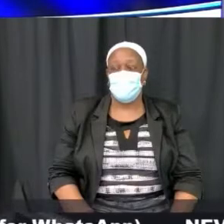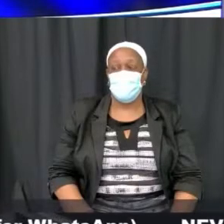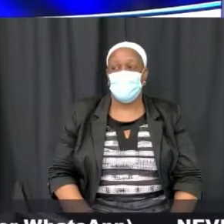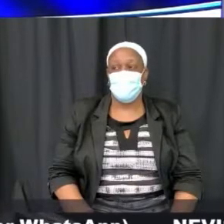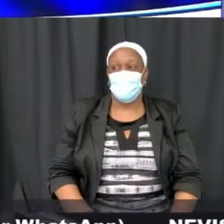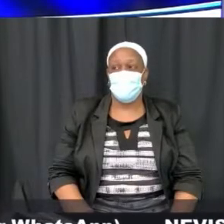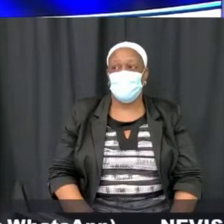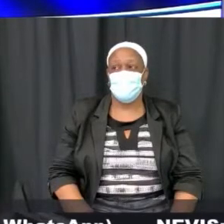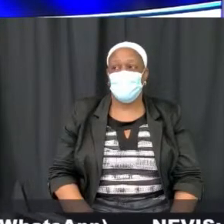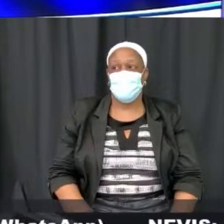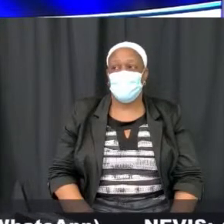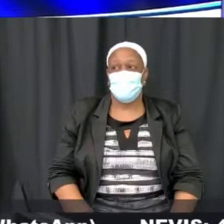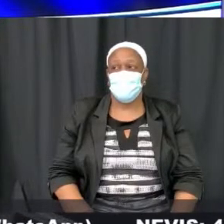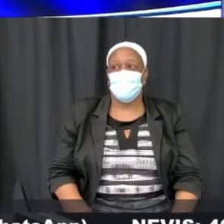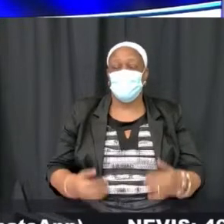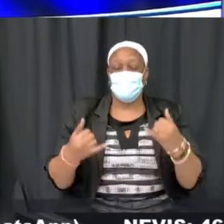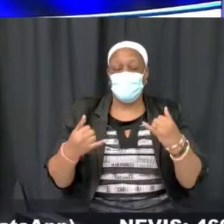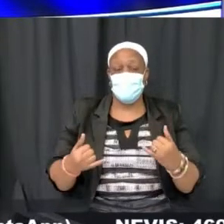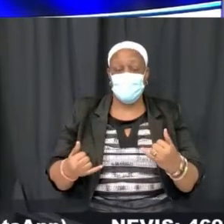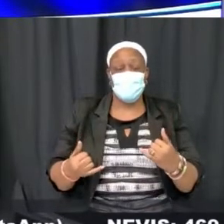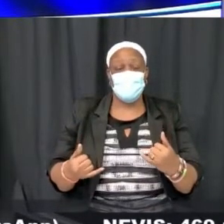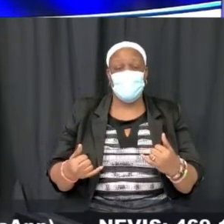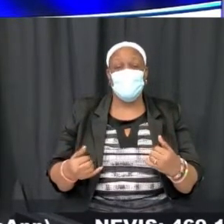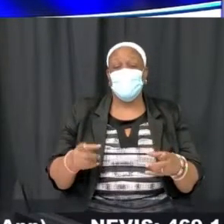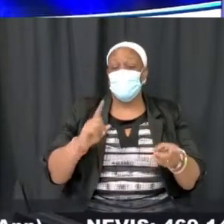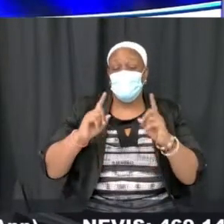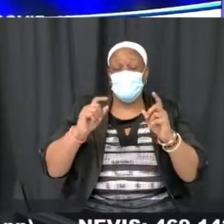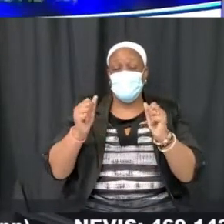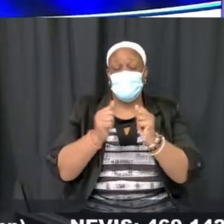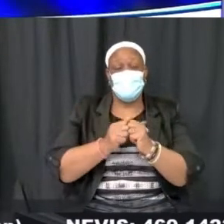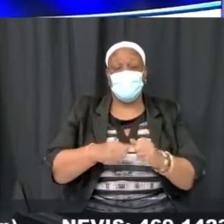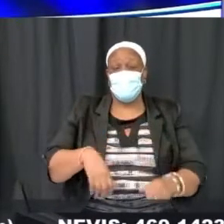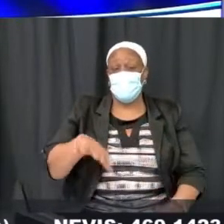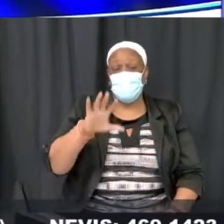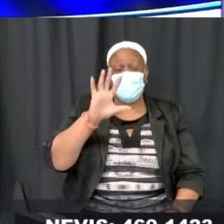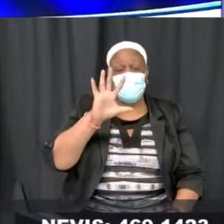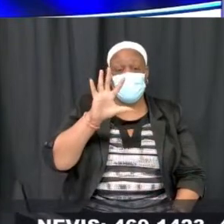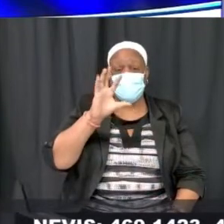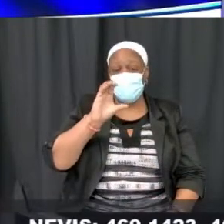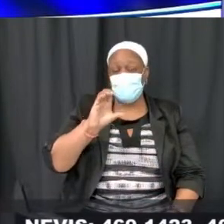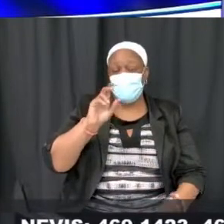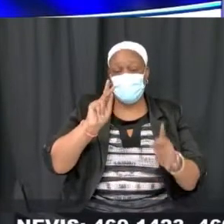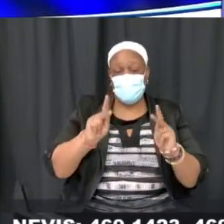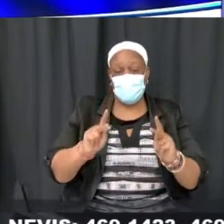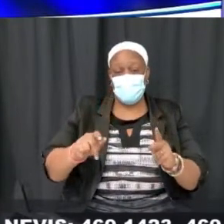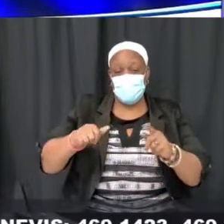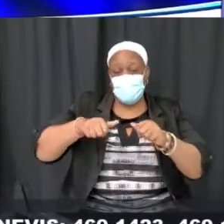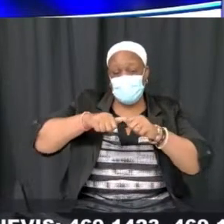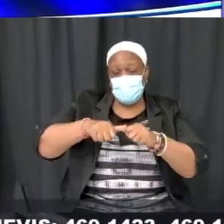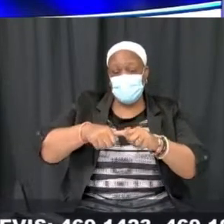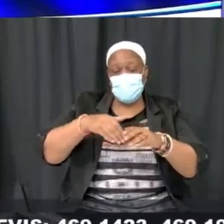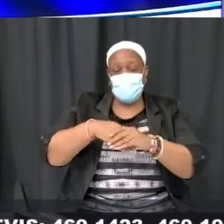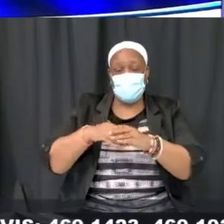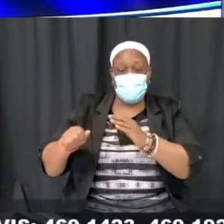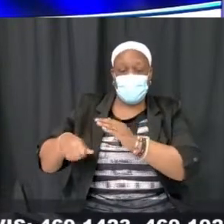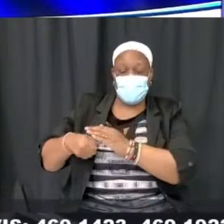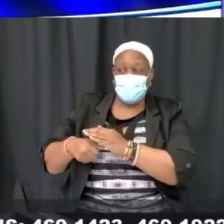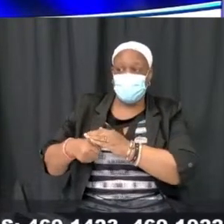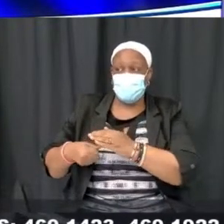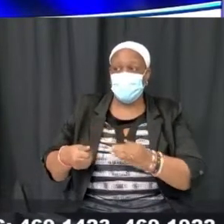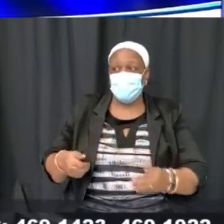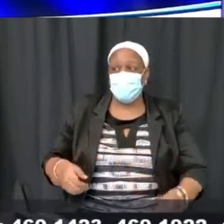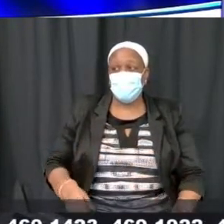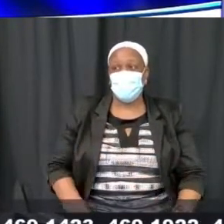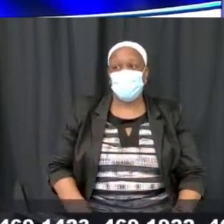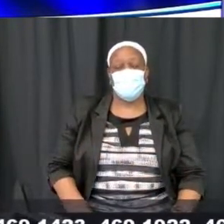2,600 individuals. And I think we have almost 500 persons still remaining in quarantine. That's an